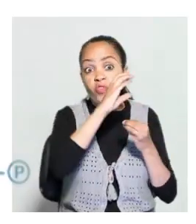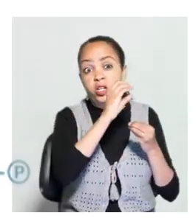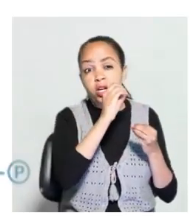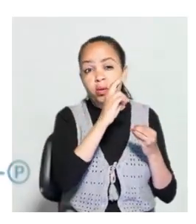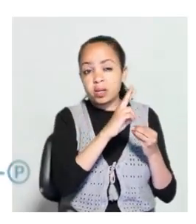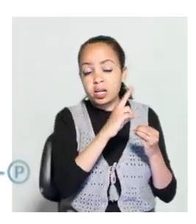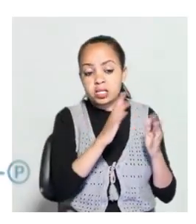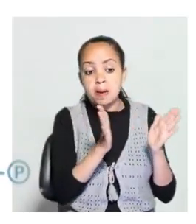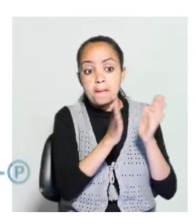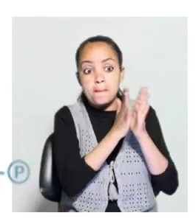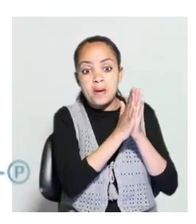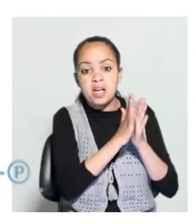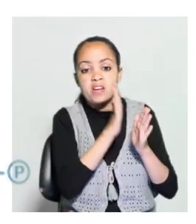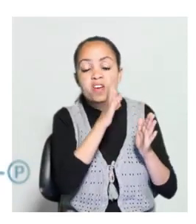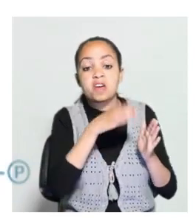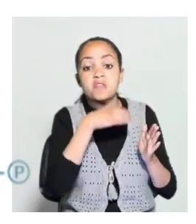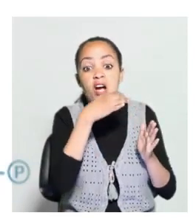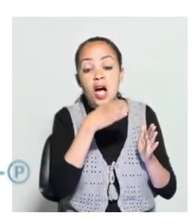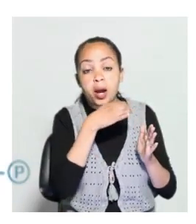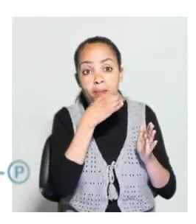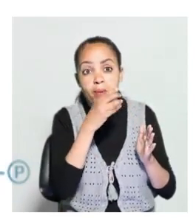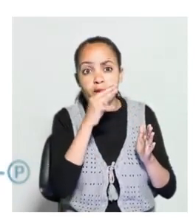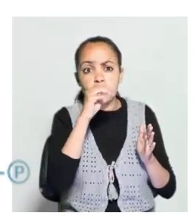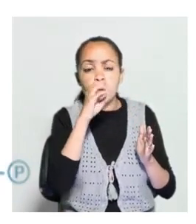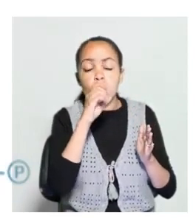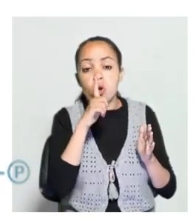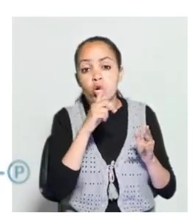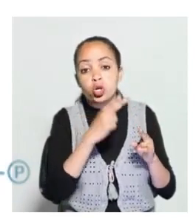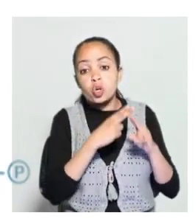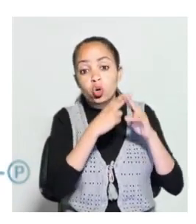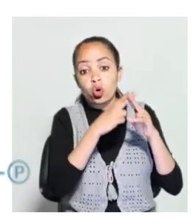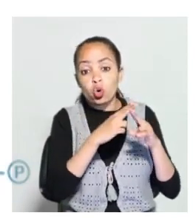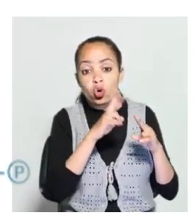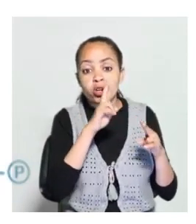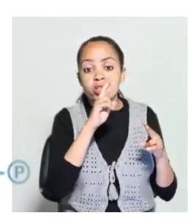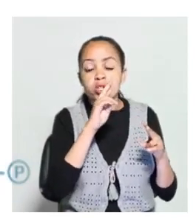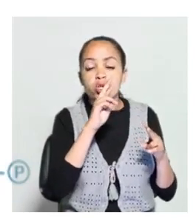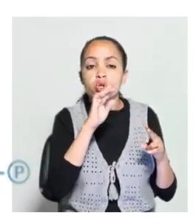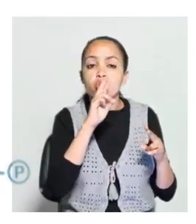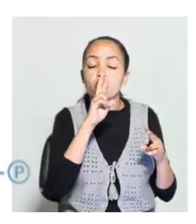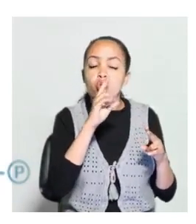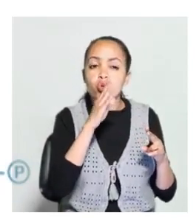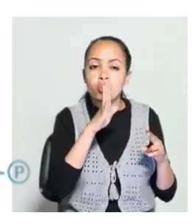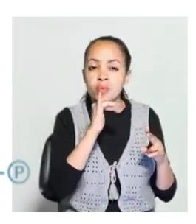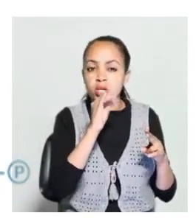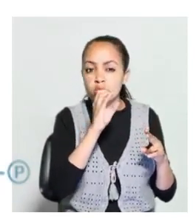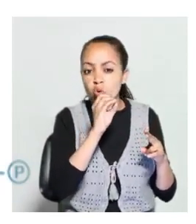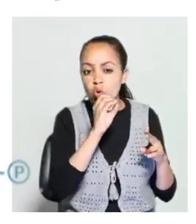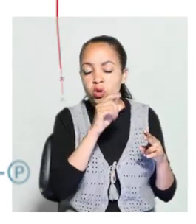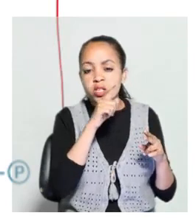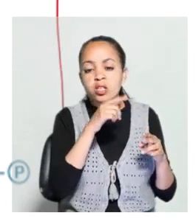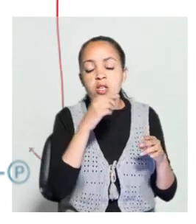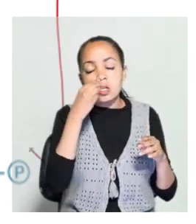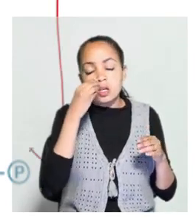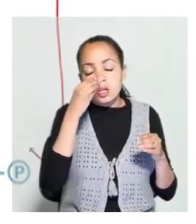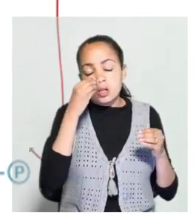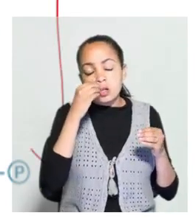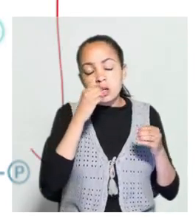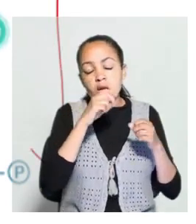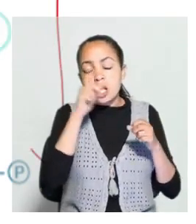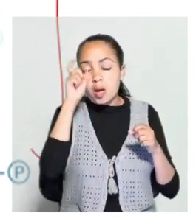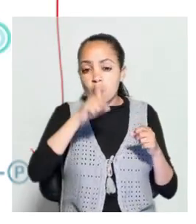which can bind with that of 5 carbon molecule called ribulose biphosphate, which is important in formation of